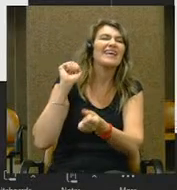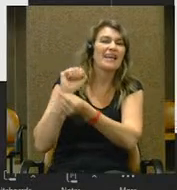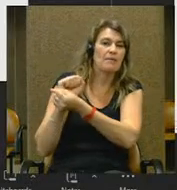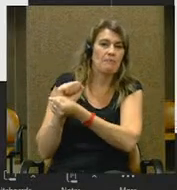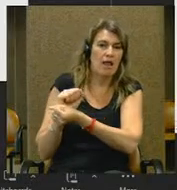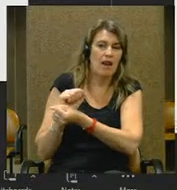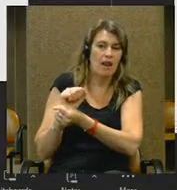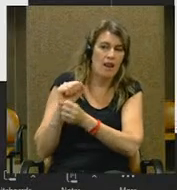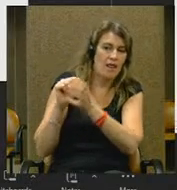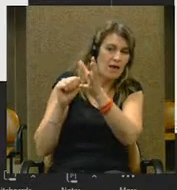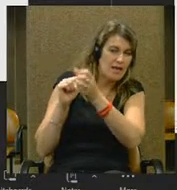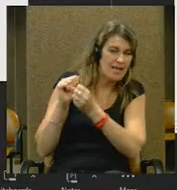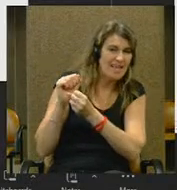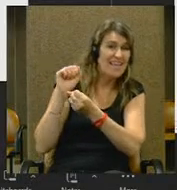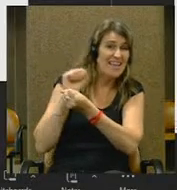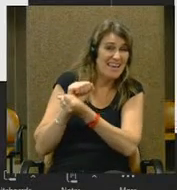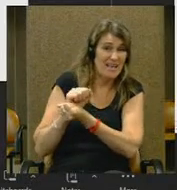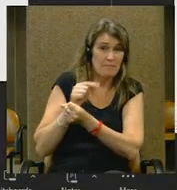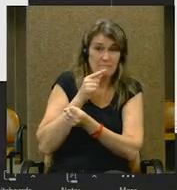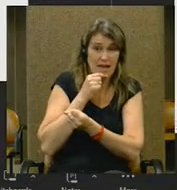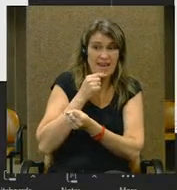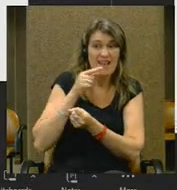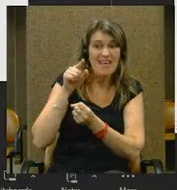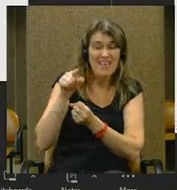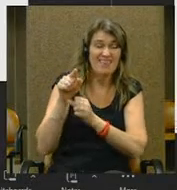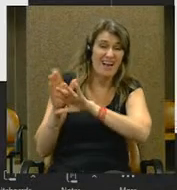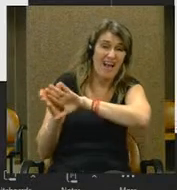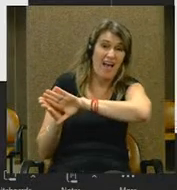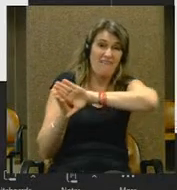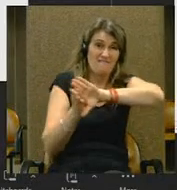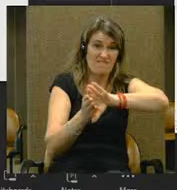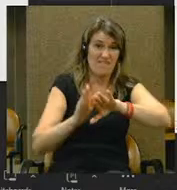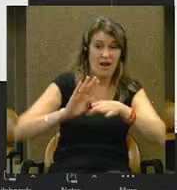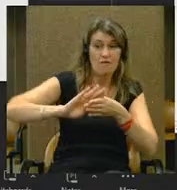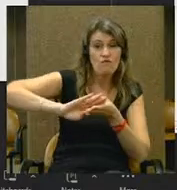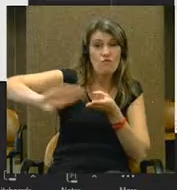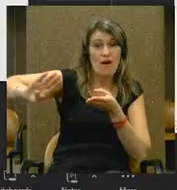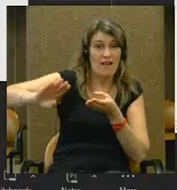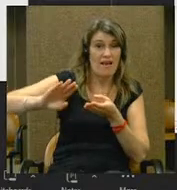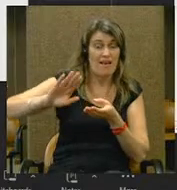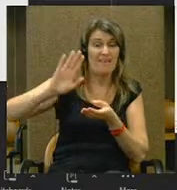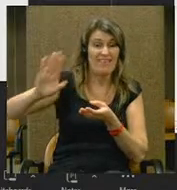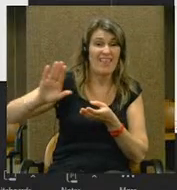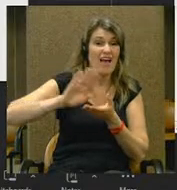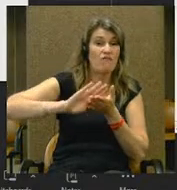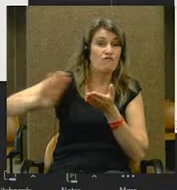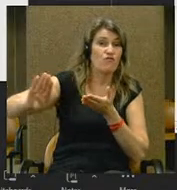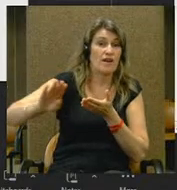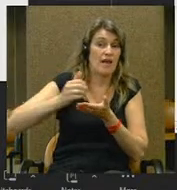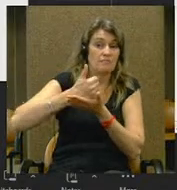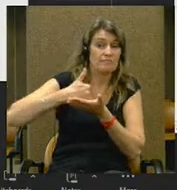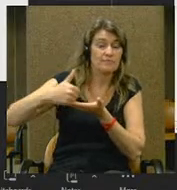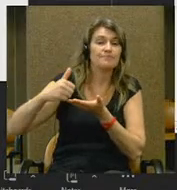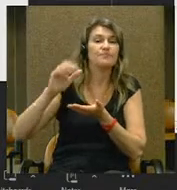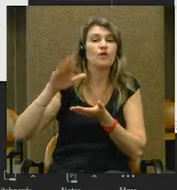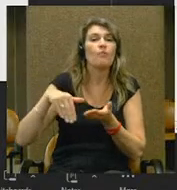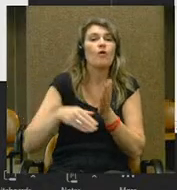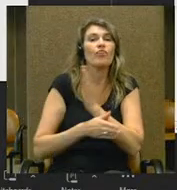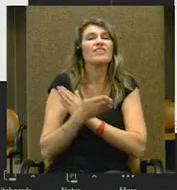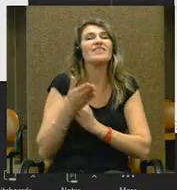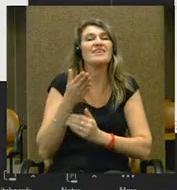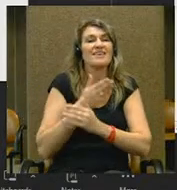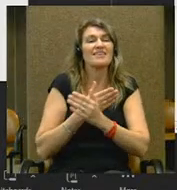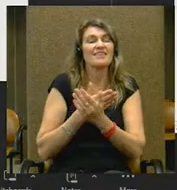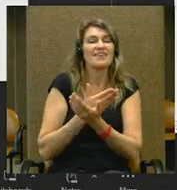try to reduce this stigmatization. There's ongoing access challenges to treatment. The